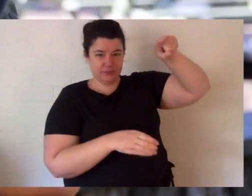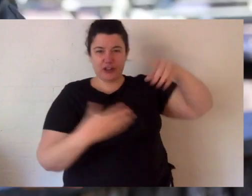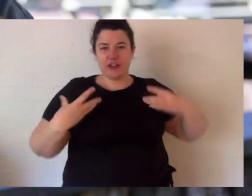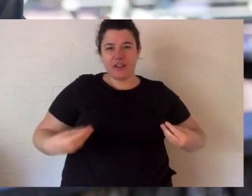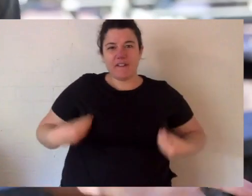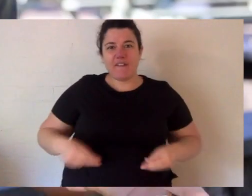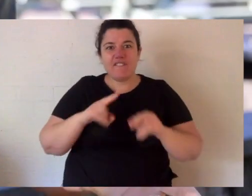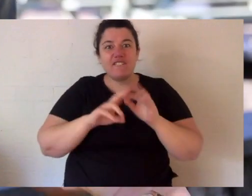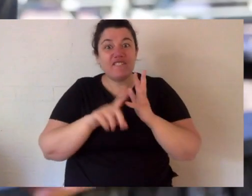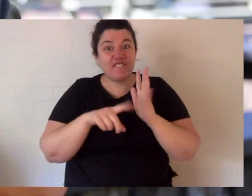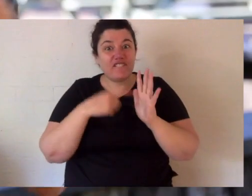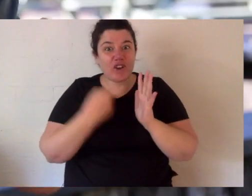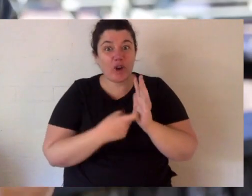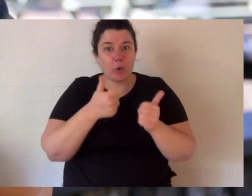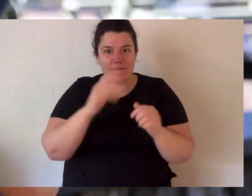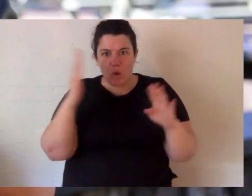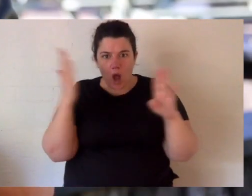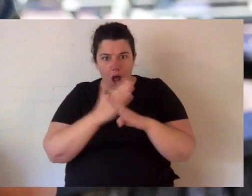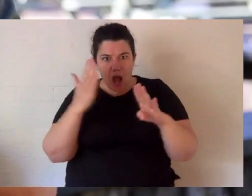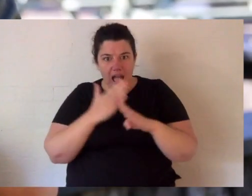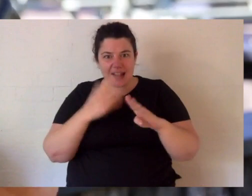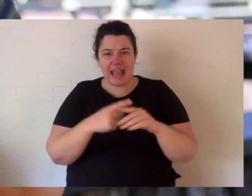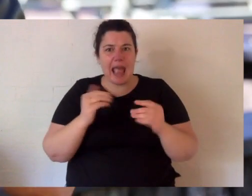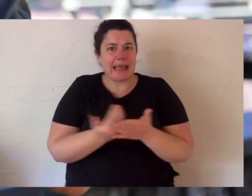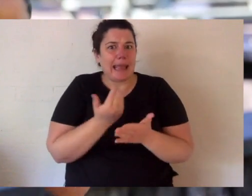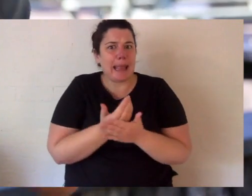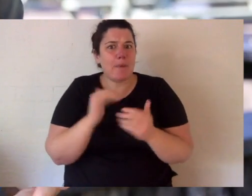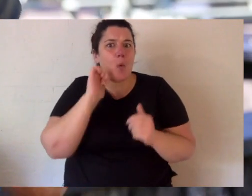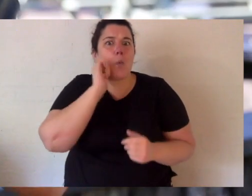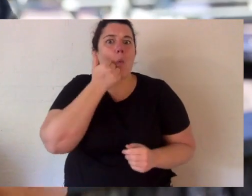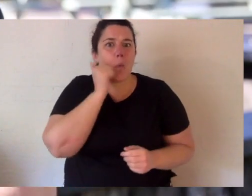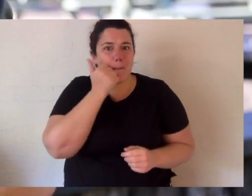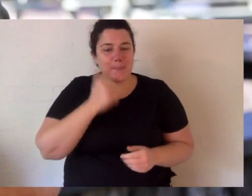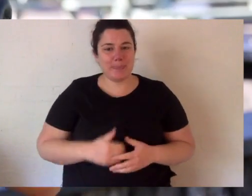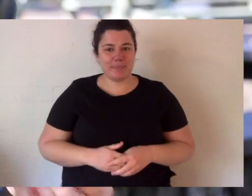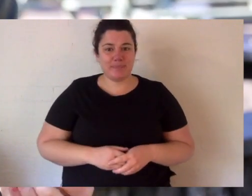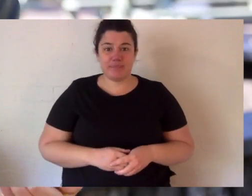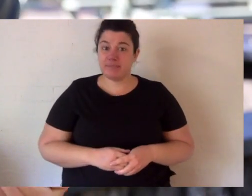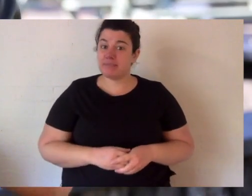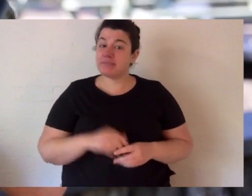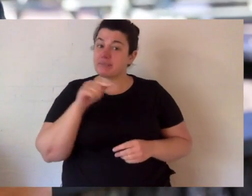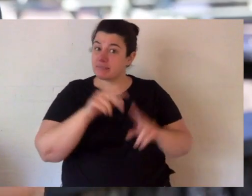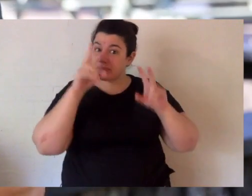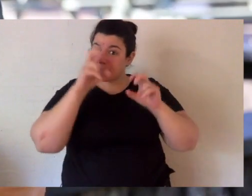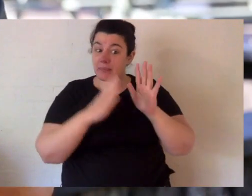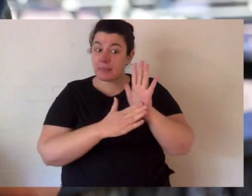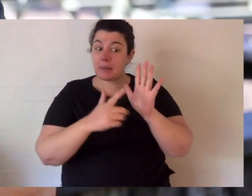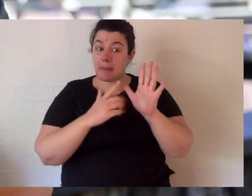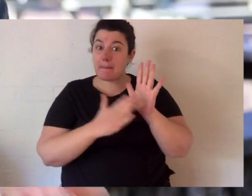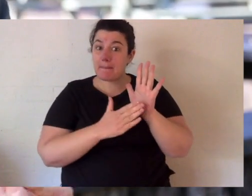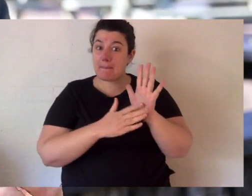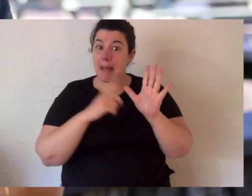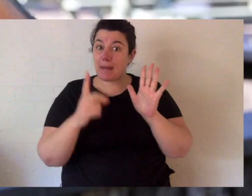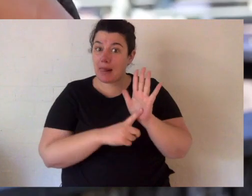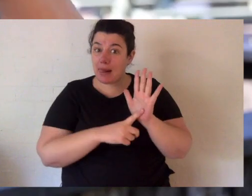is all furred, and that fur is good for camouflage, and it's good for insulation to keep the bat warm. They're a mammal, and they have